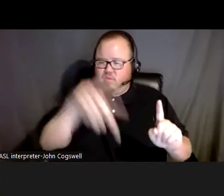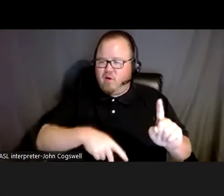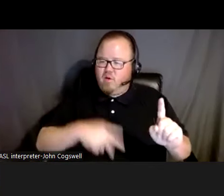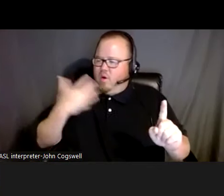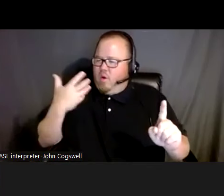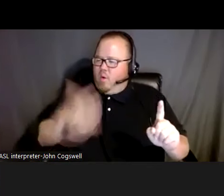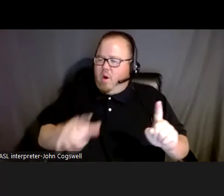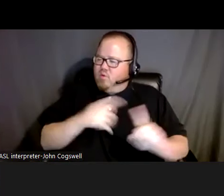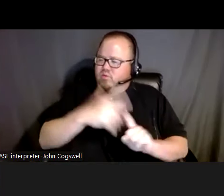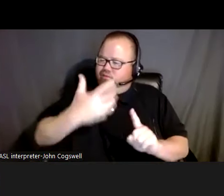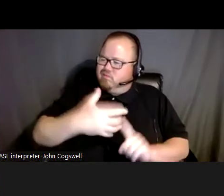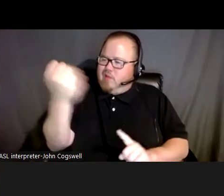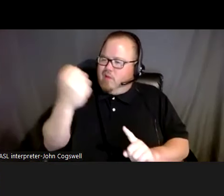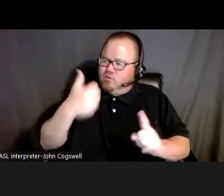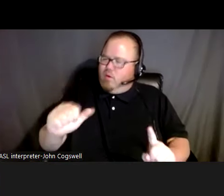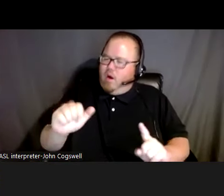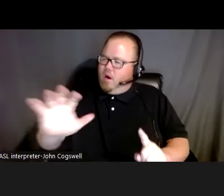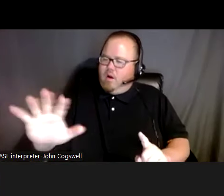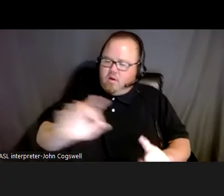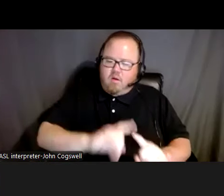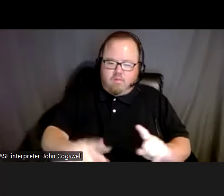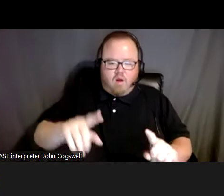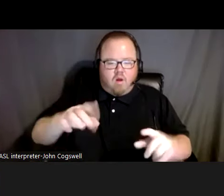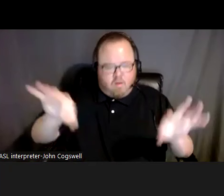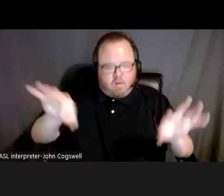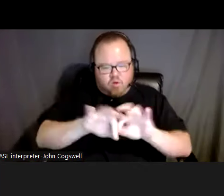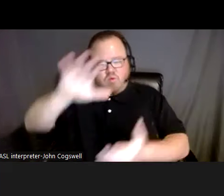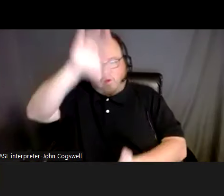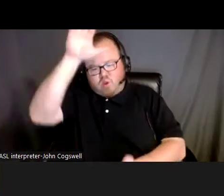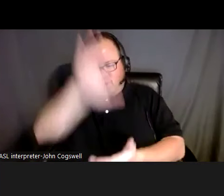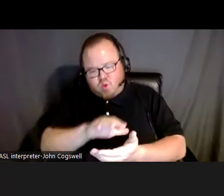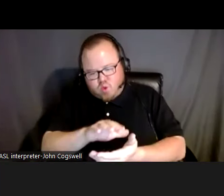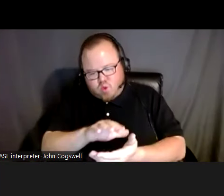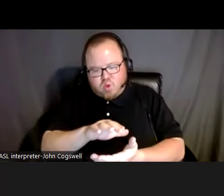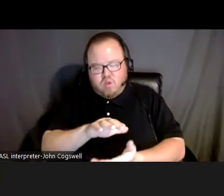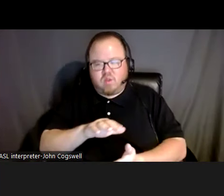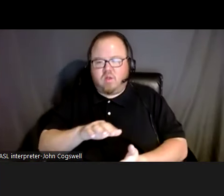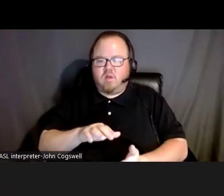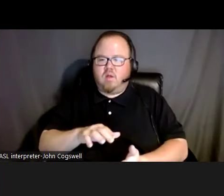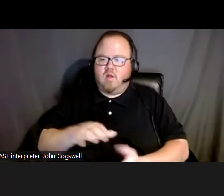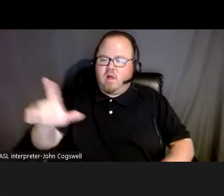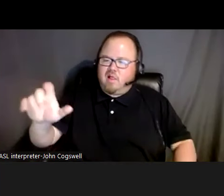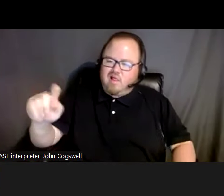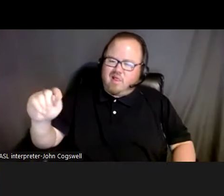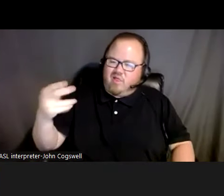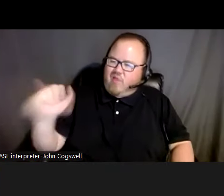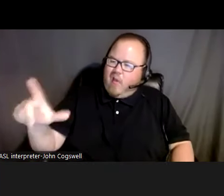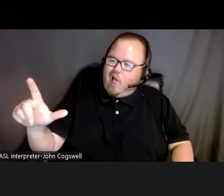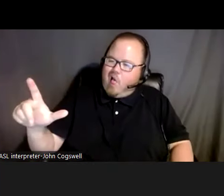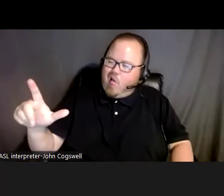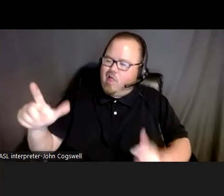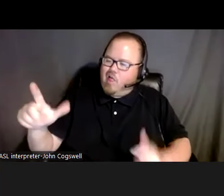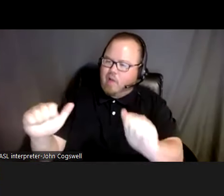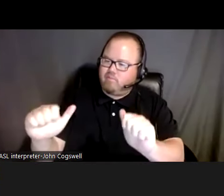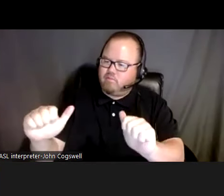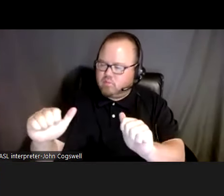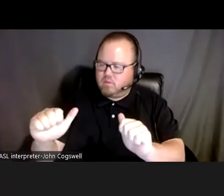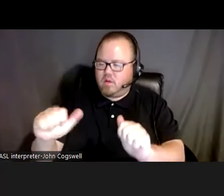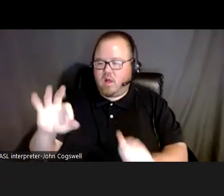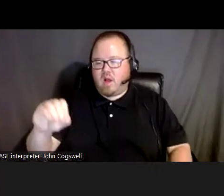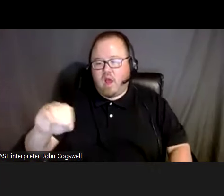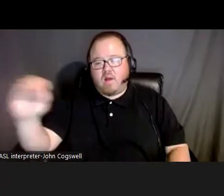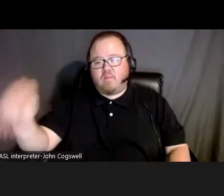attempt, but if we can at least reduce the level of the lethality for that attempt, there's a 90% chance they're not